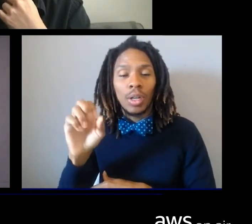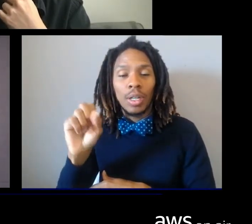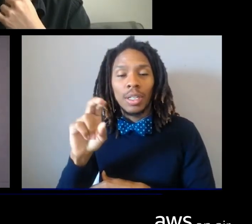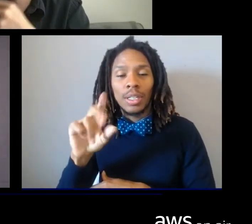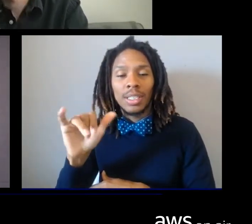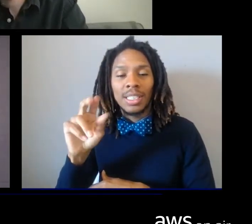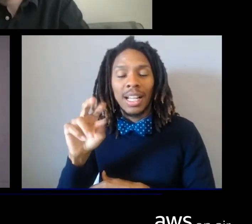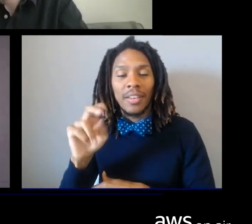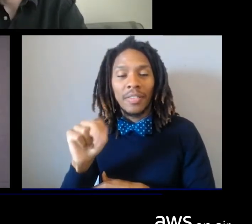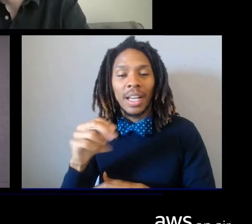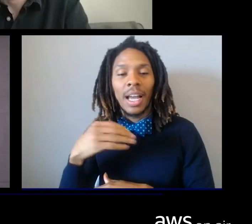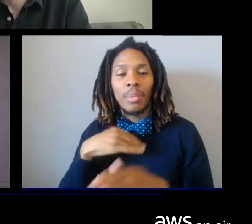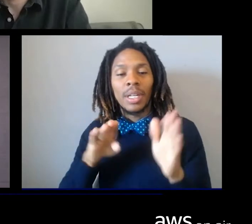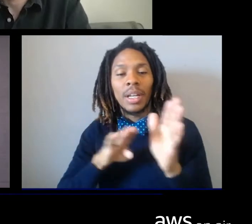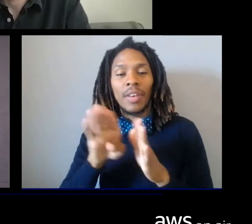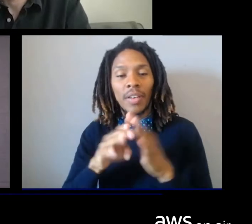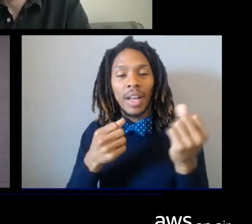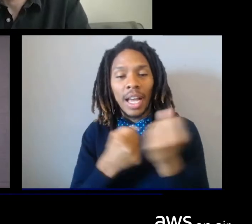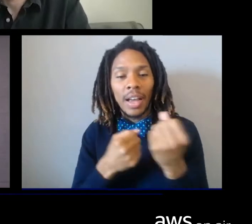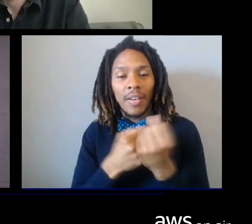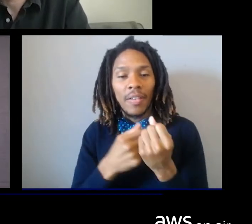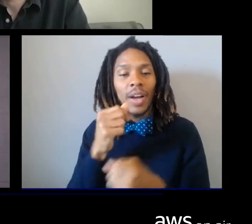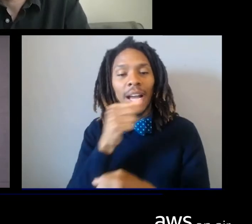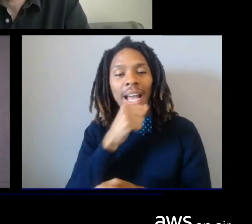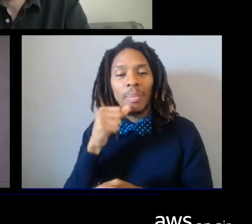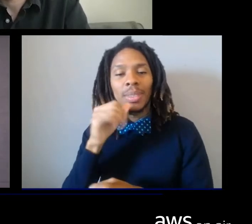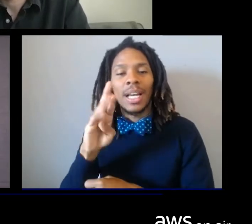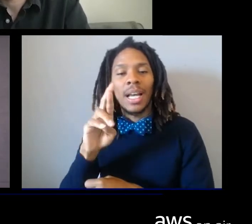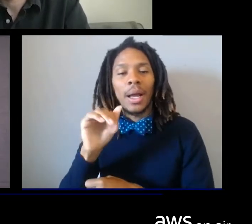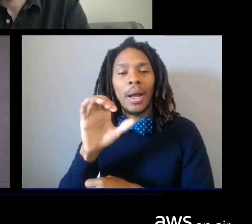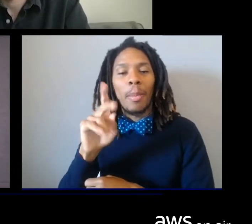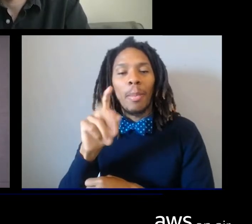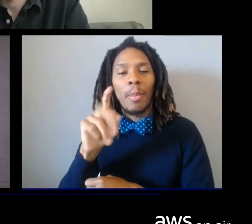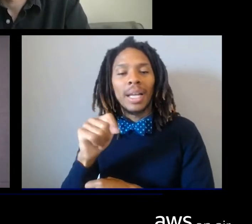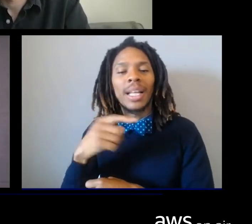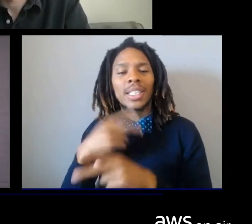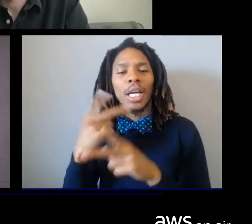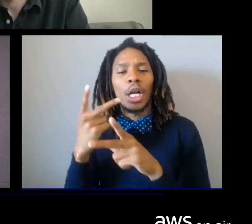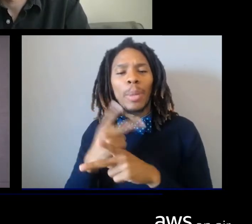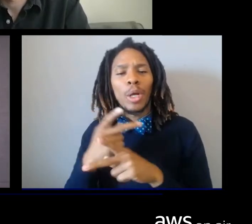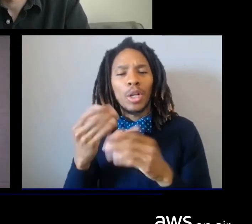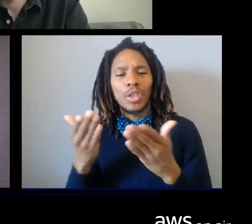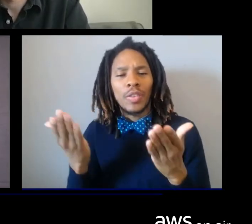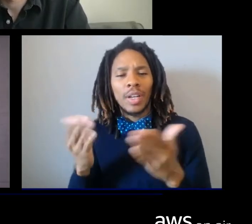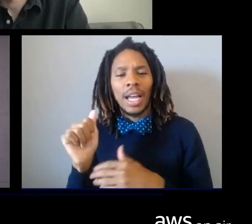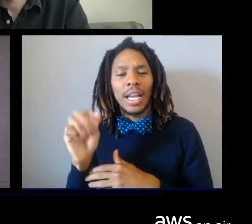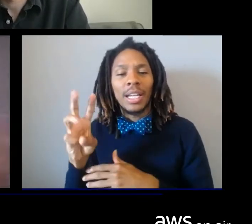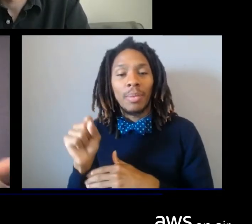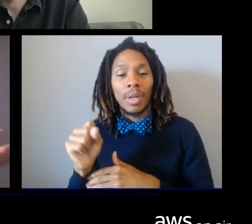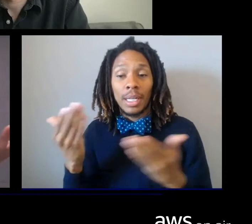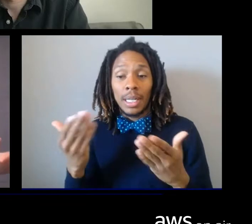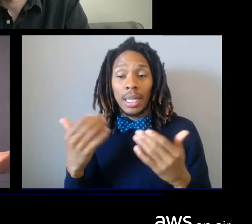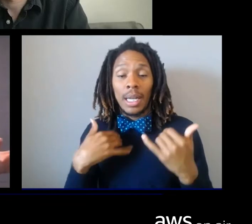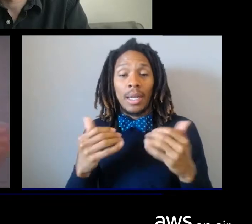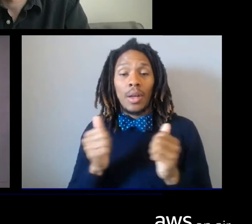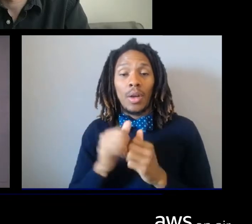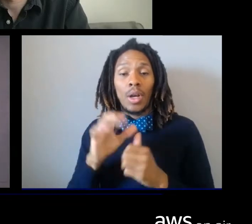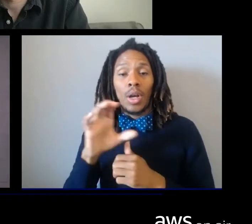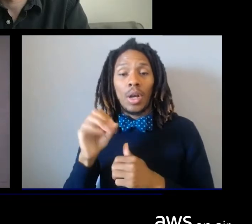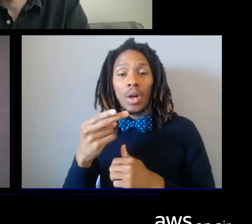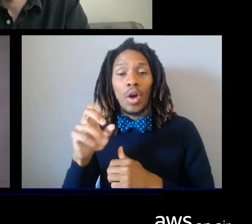Braket, which is our quantum computing service here at AWS. And today I am here with my co host,